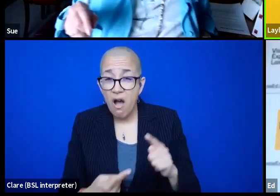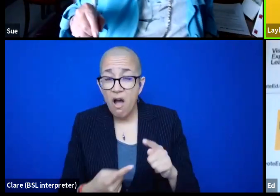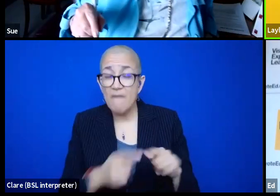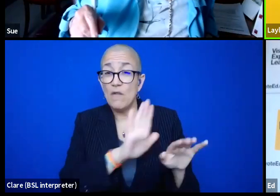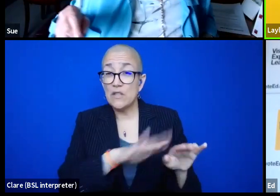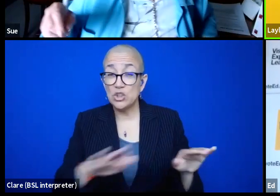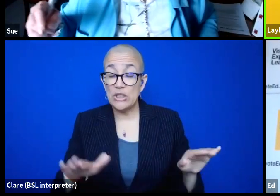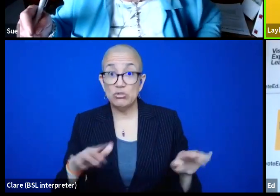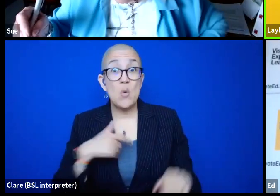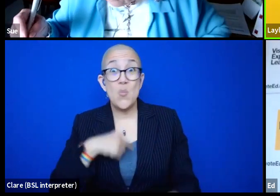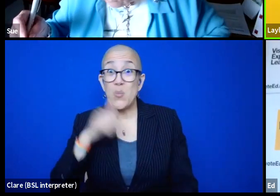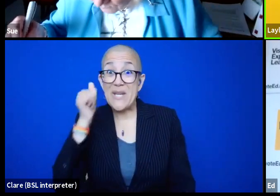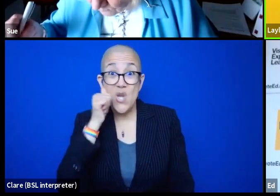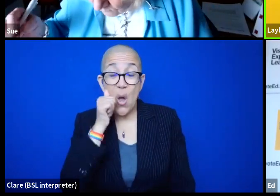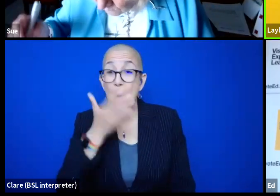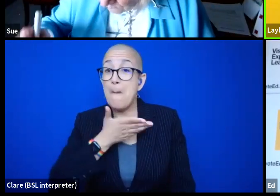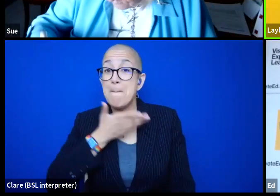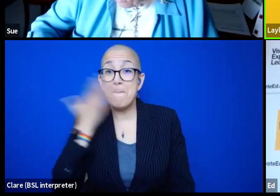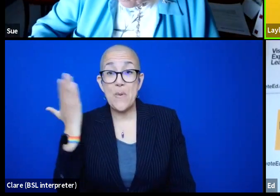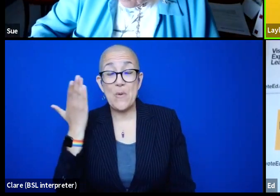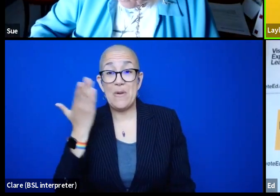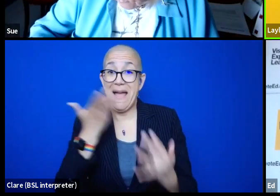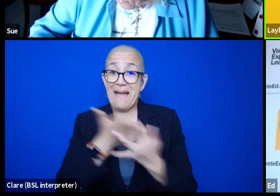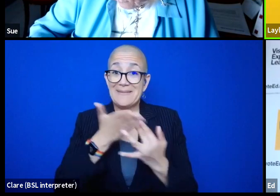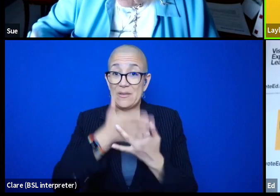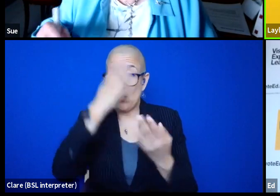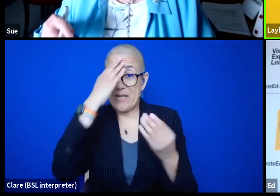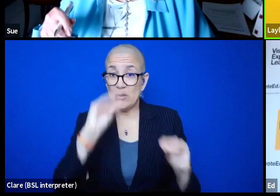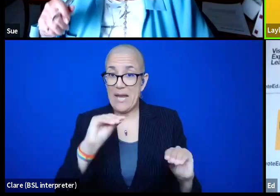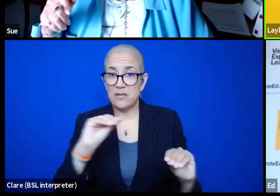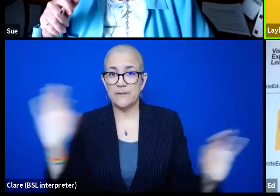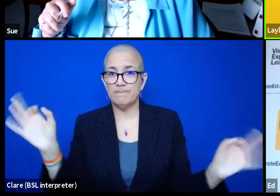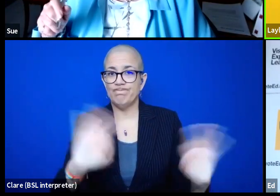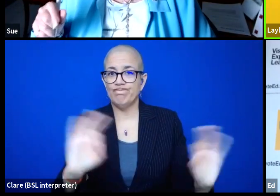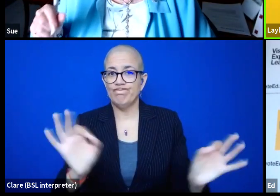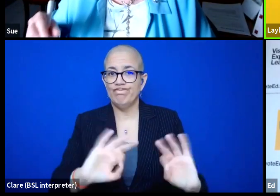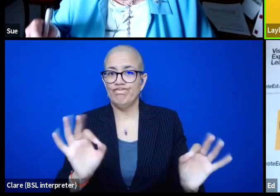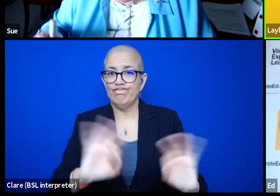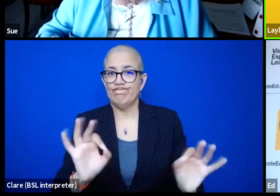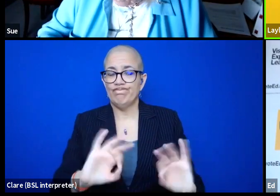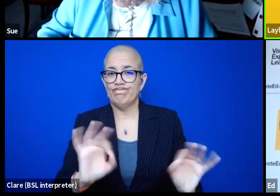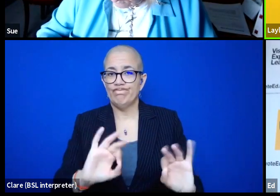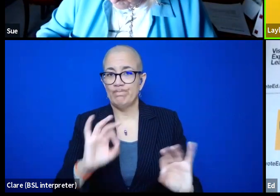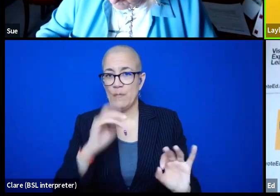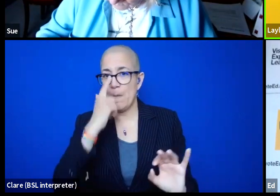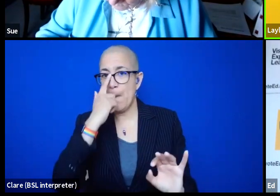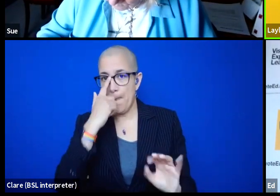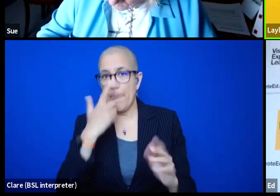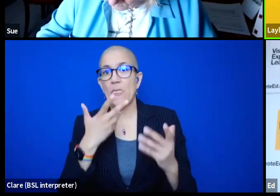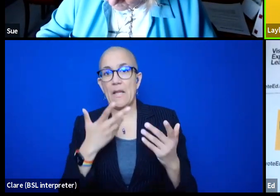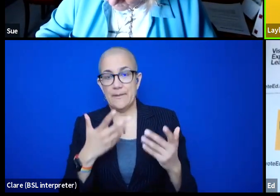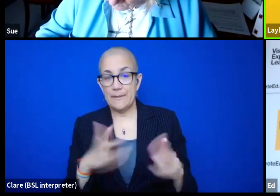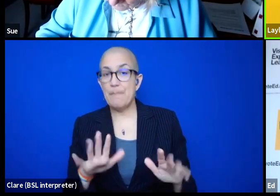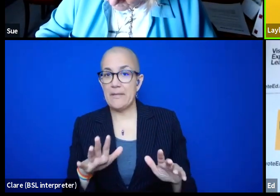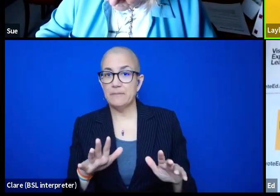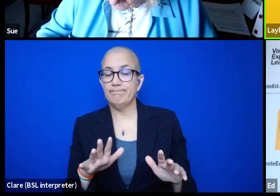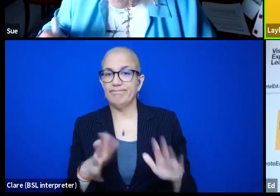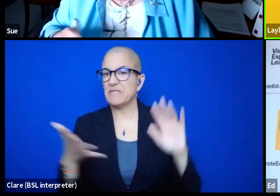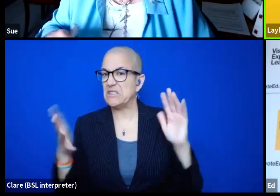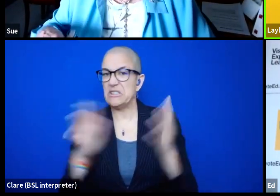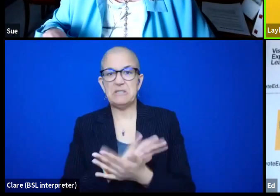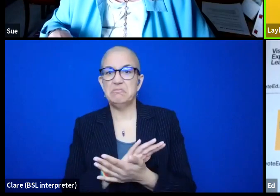we know don't have access to education aren't getting it. And it has been an utter shambles